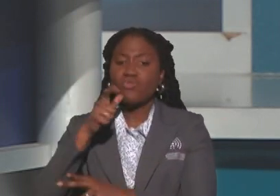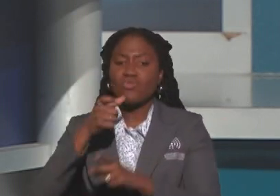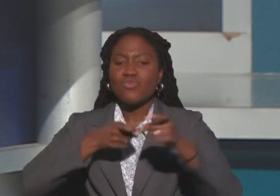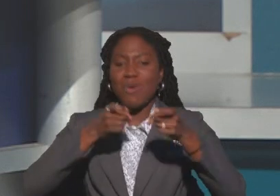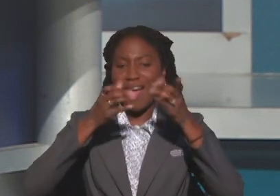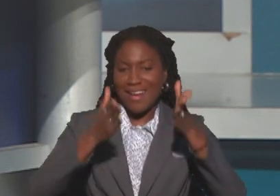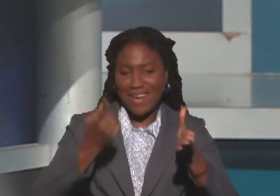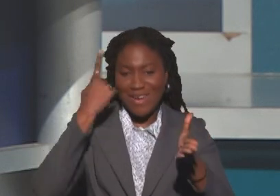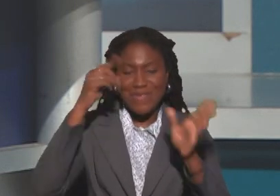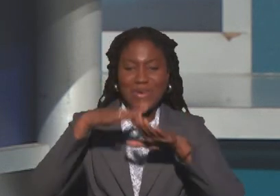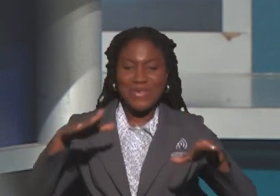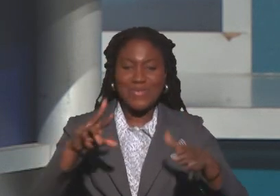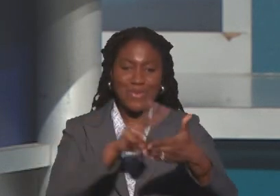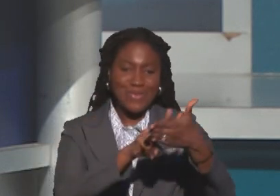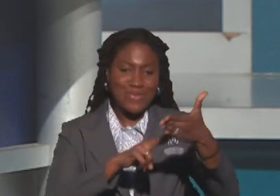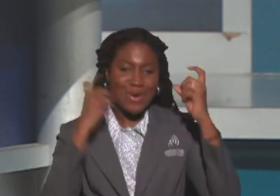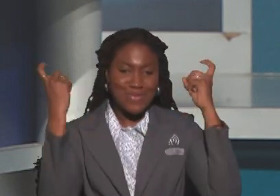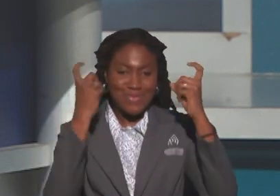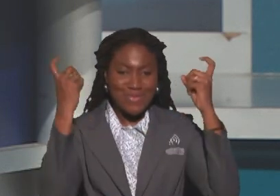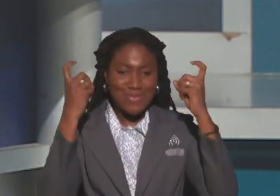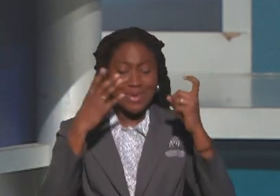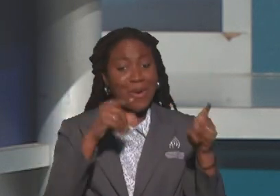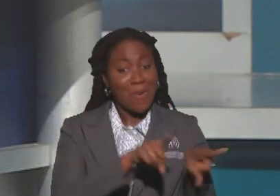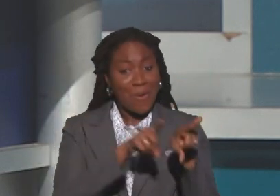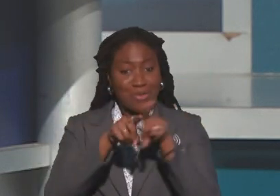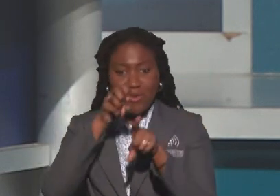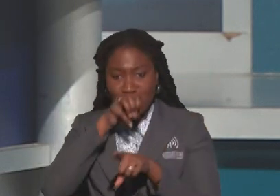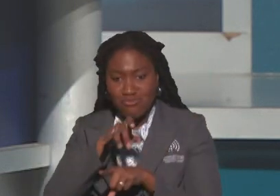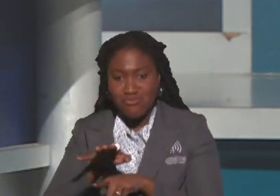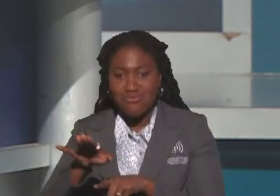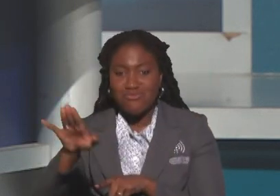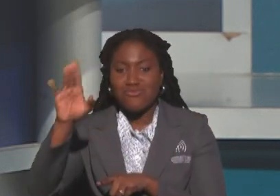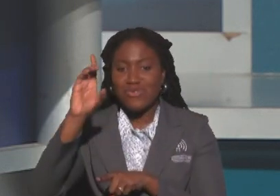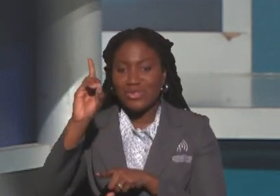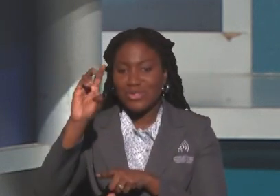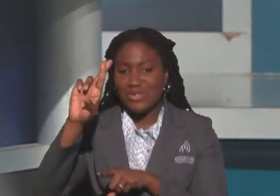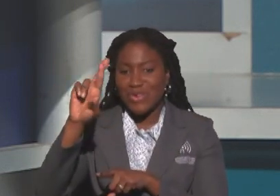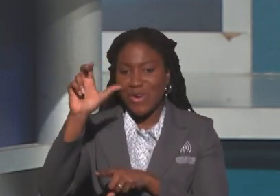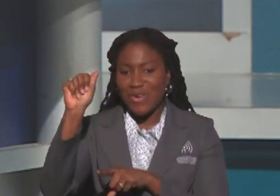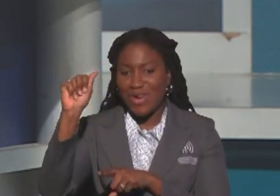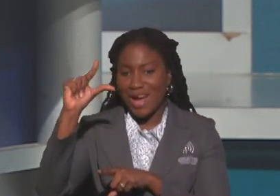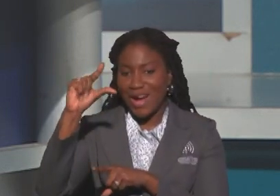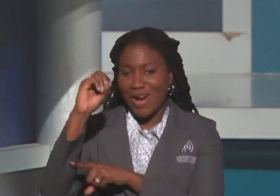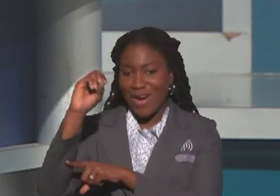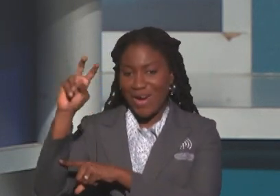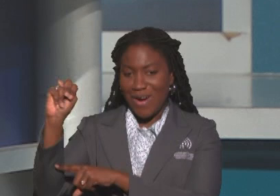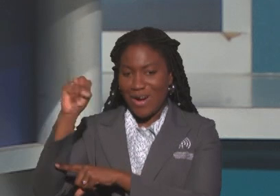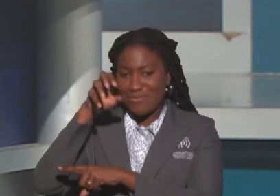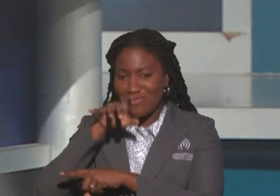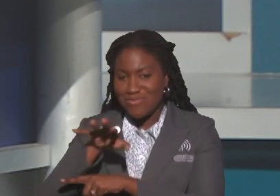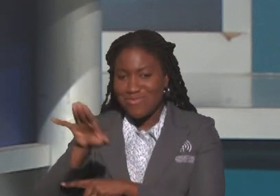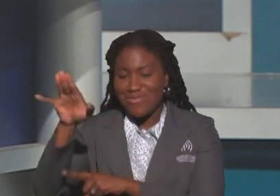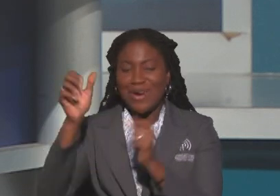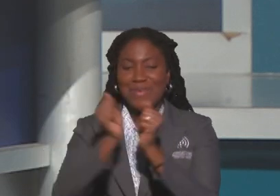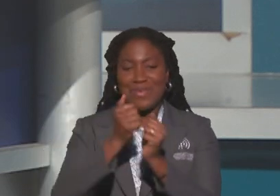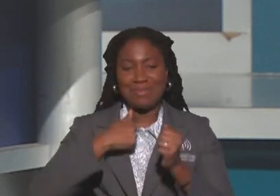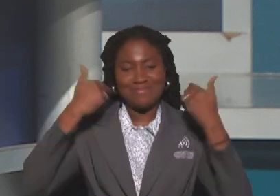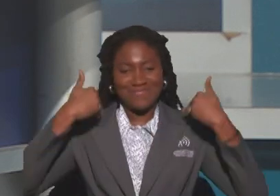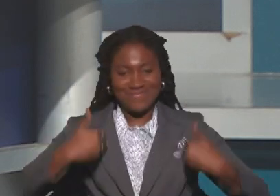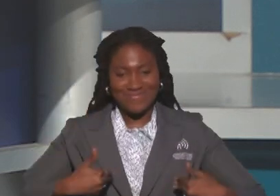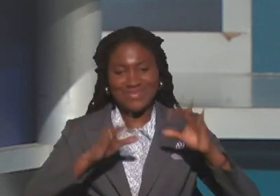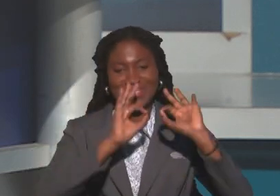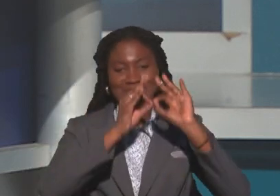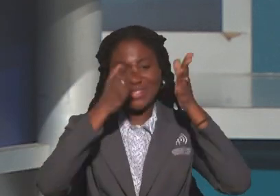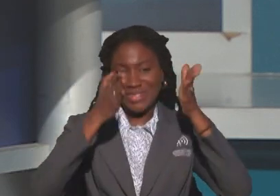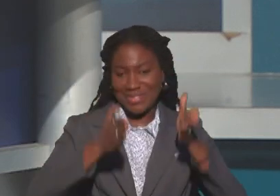and also Dragon Zelly, a member of the Bocas team, along with Raeanne Hutton, our interpreter who you see at the